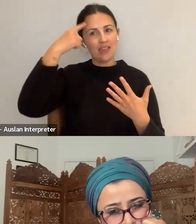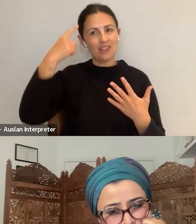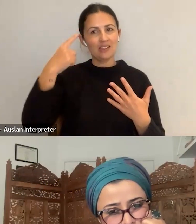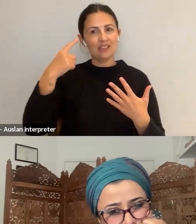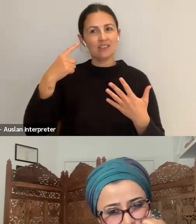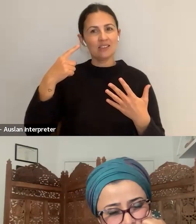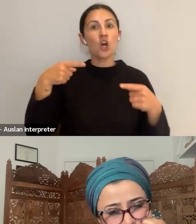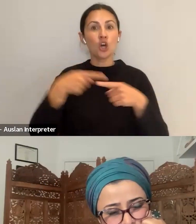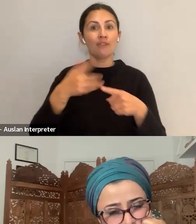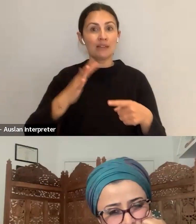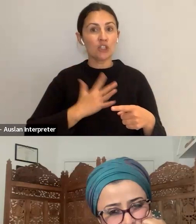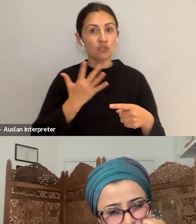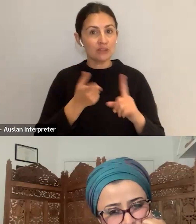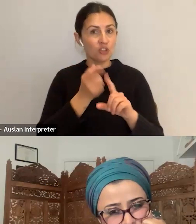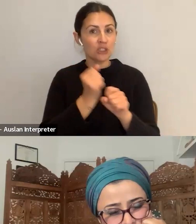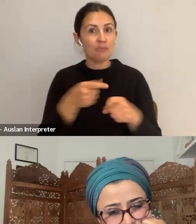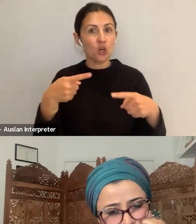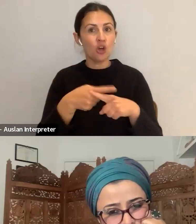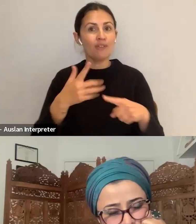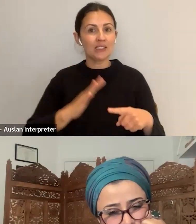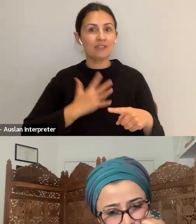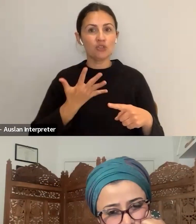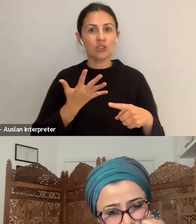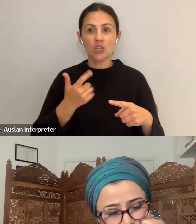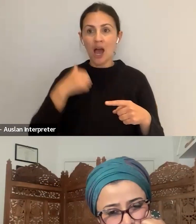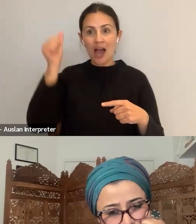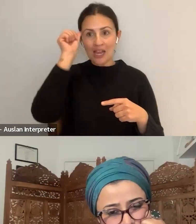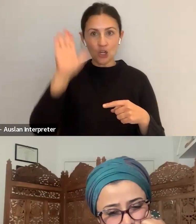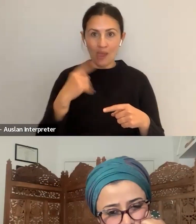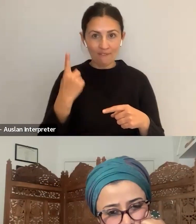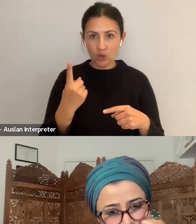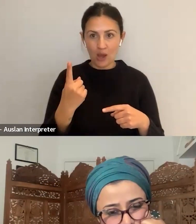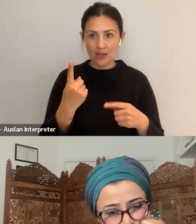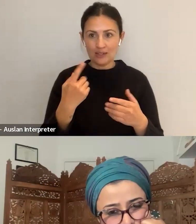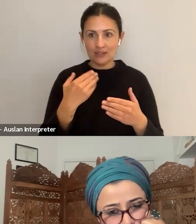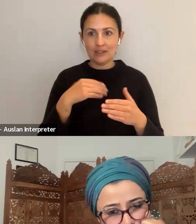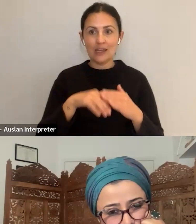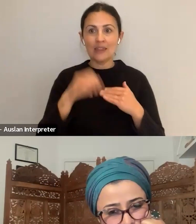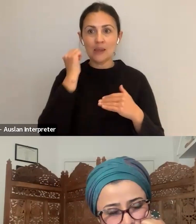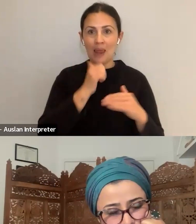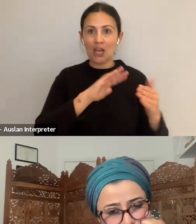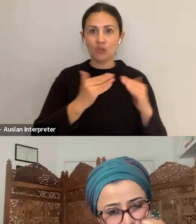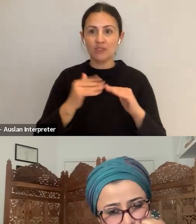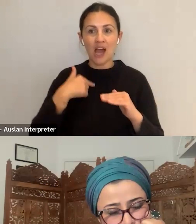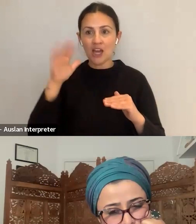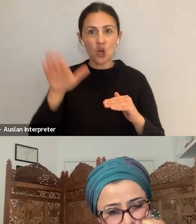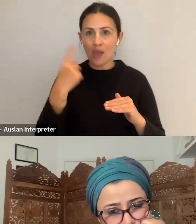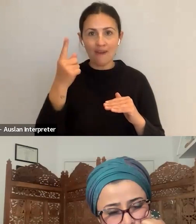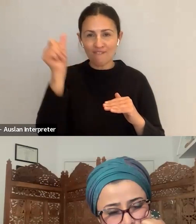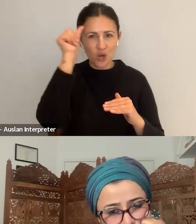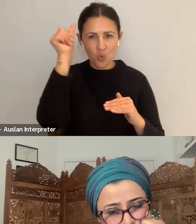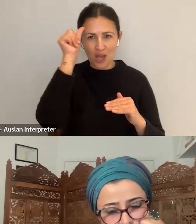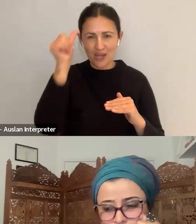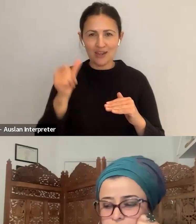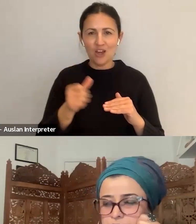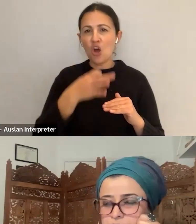of interest. The conflict of, I know everyone in the Black community in that way. There's very rarely can I be sitting in a corporate